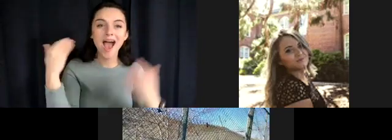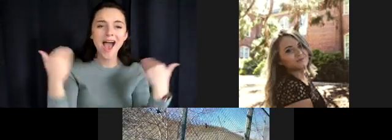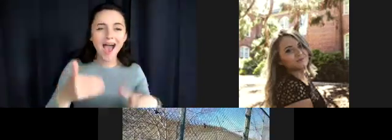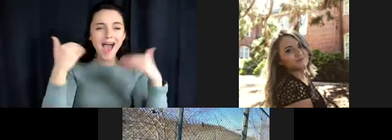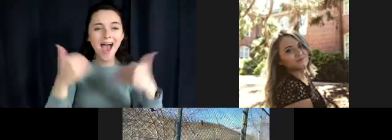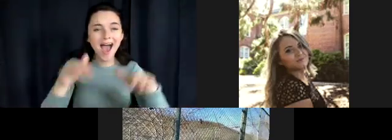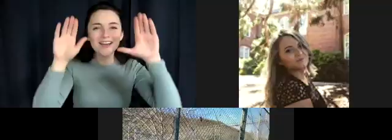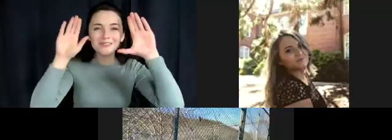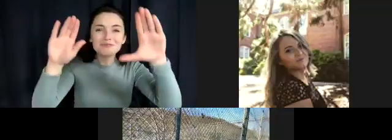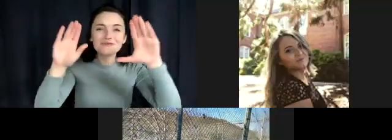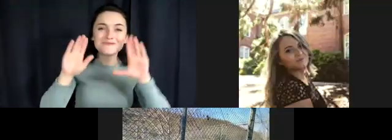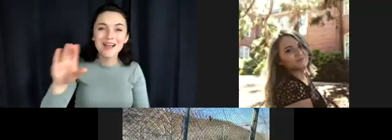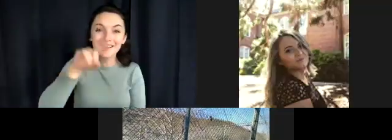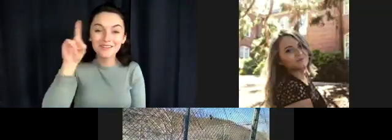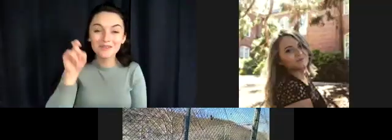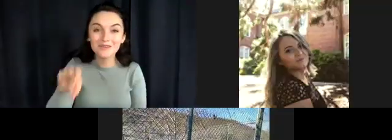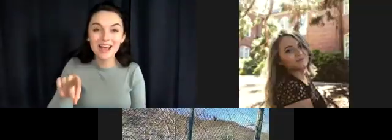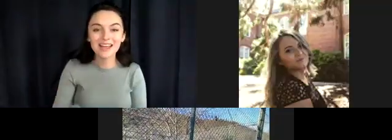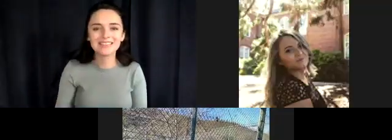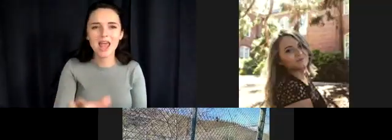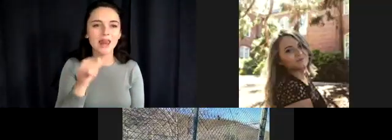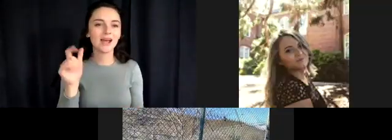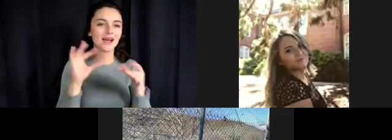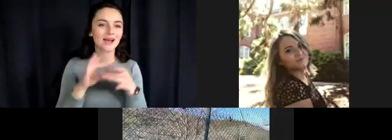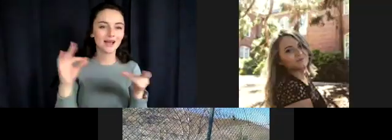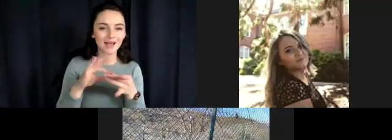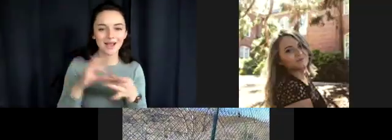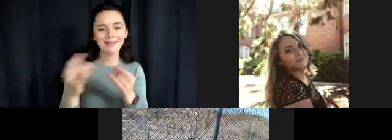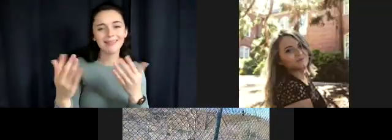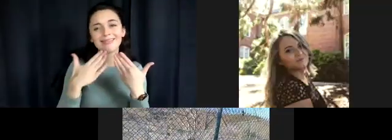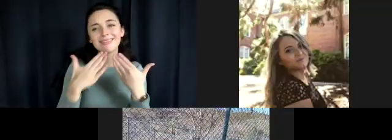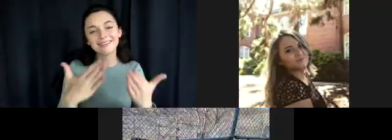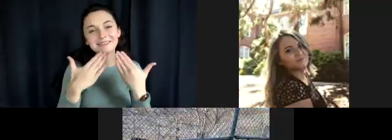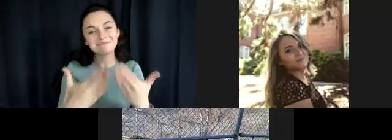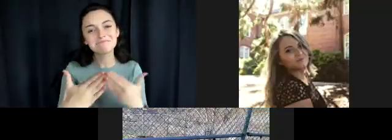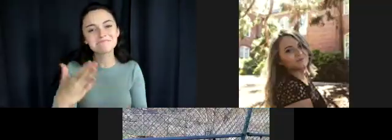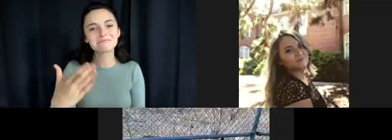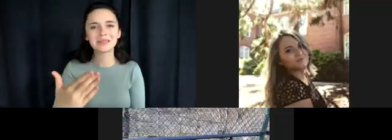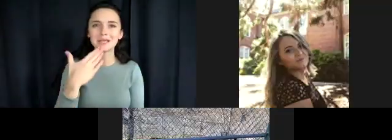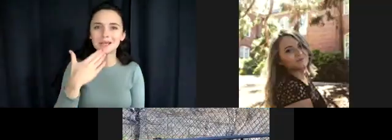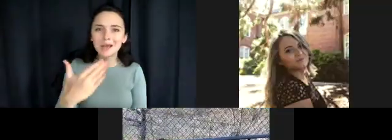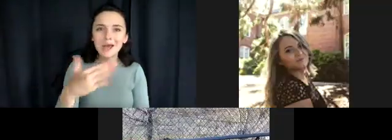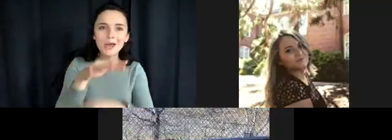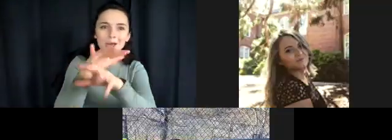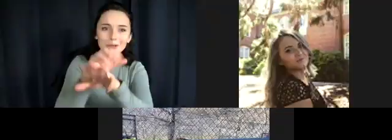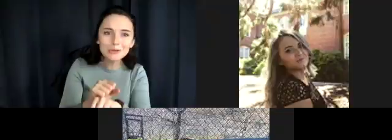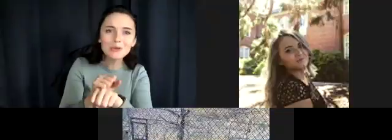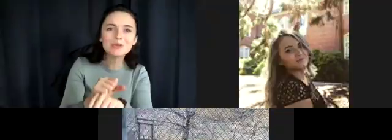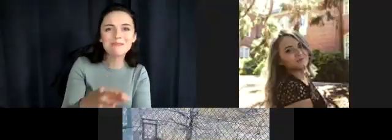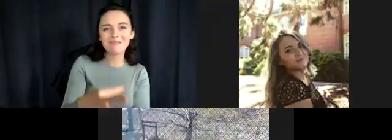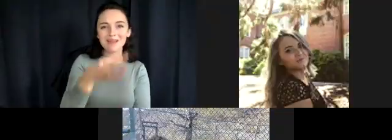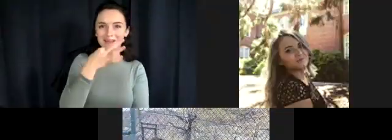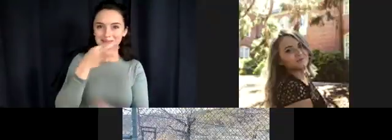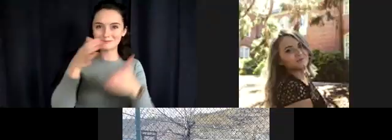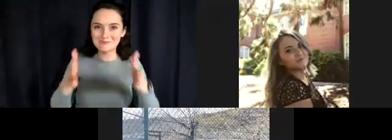asking questions and not just commenting. Thank you so much for making good use of our expert. Okay,